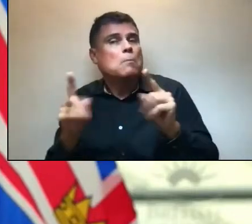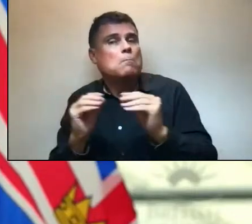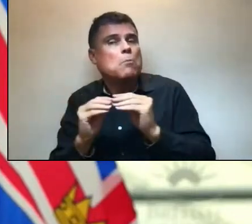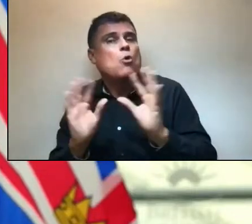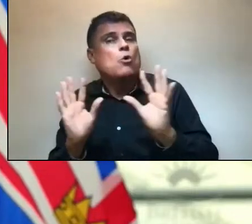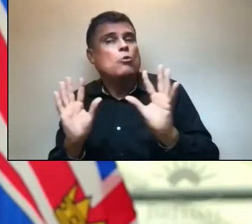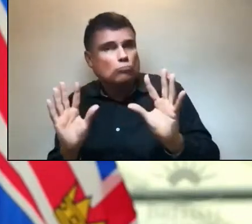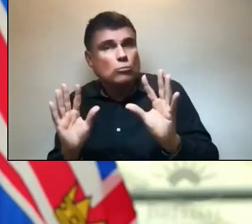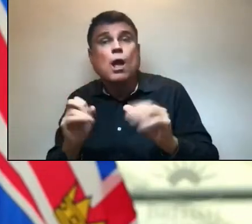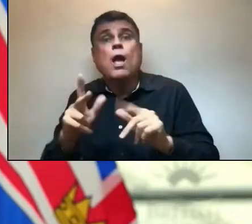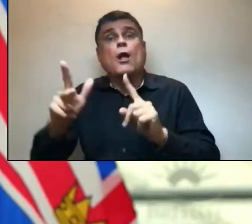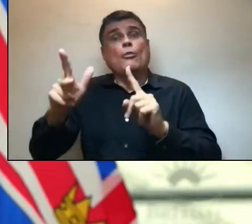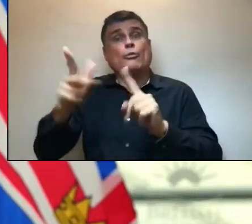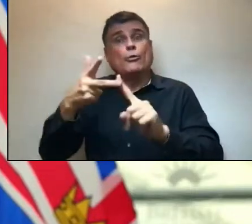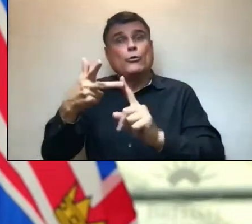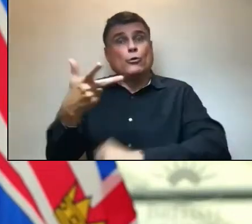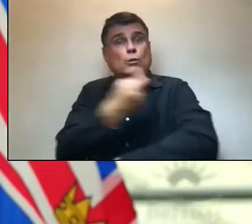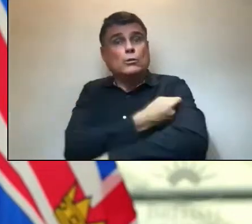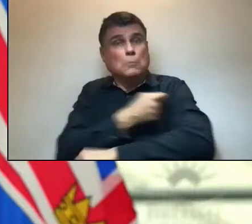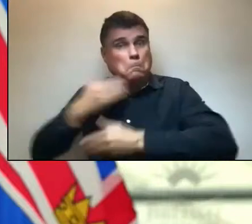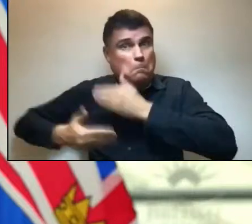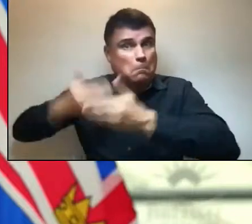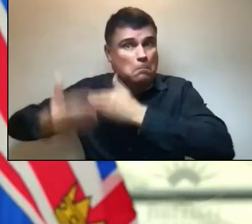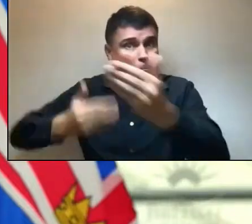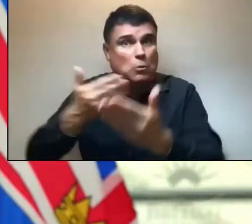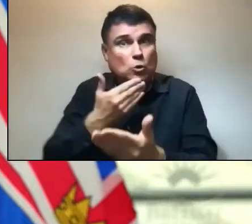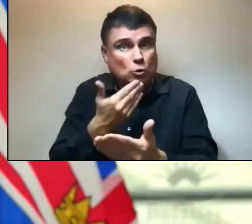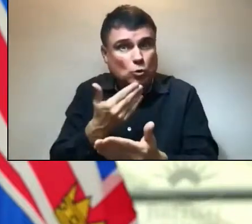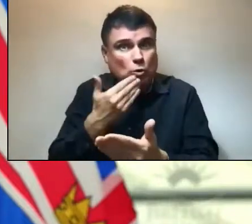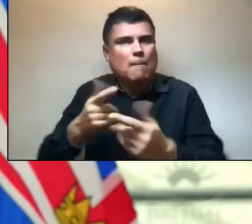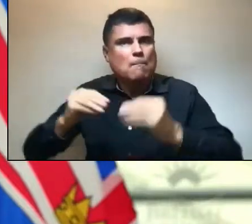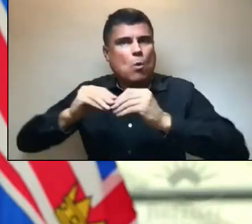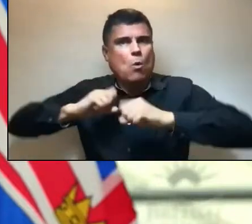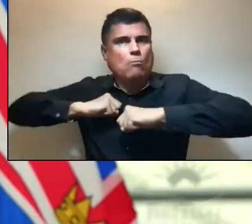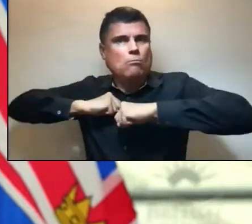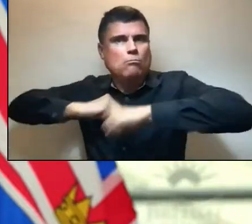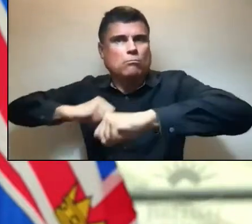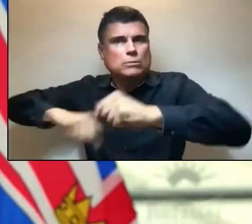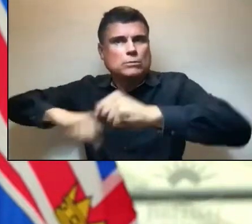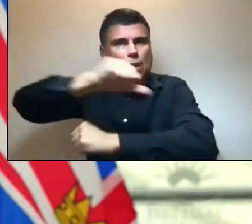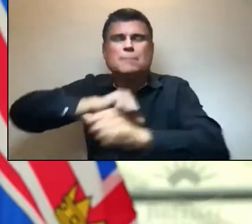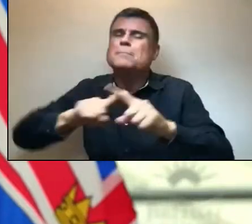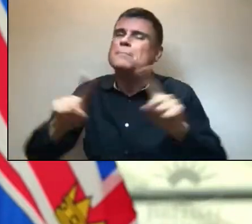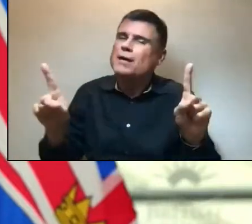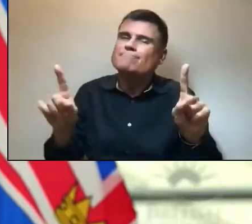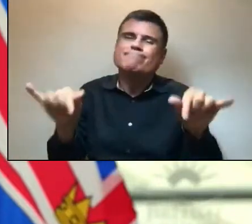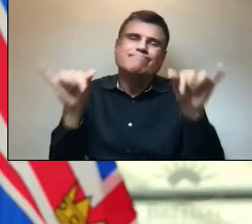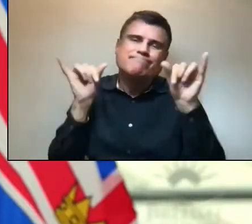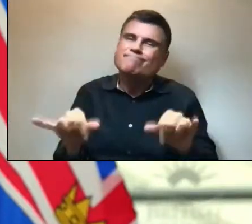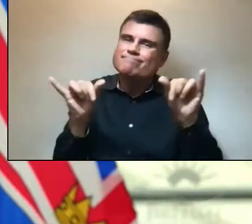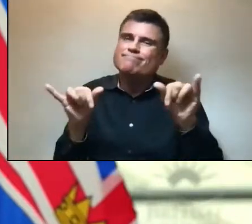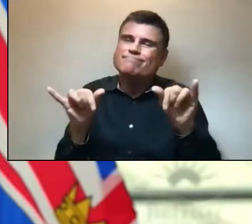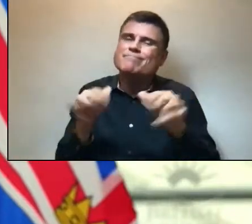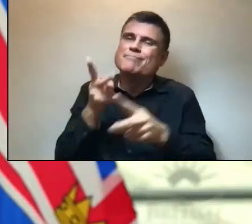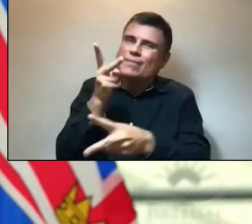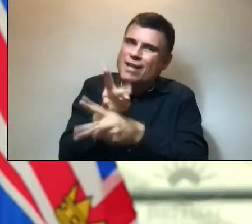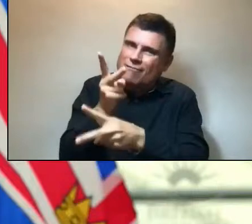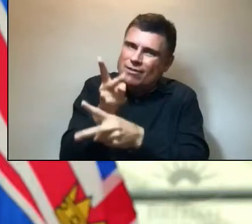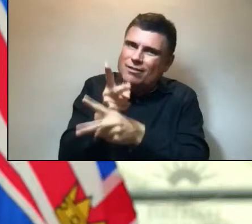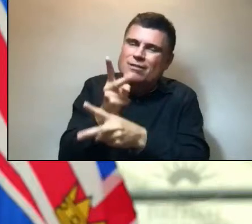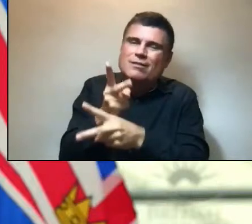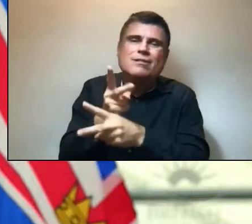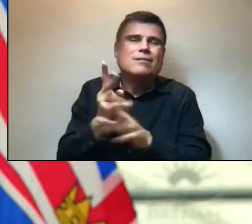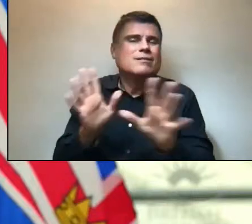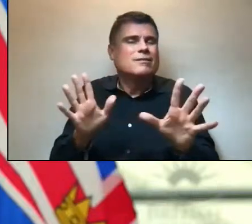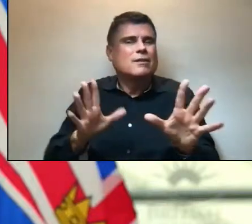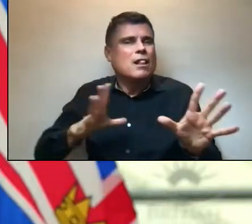people. Those are the things that will help us, but we need to be thoughtful and prudent about our social interactions, especially over the next